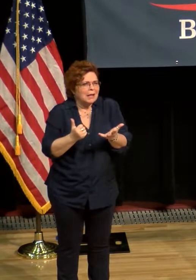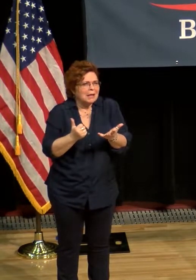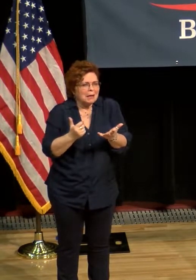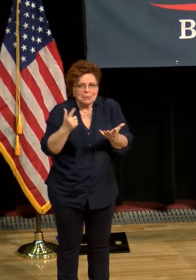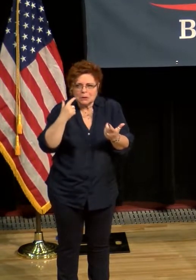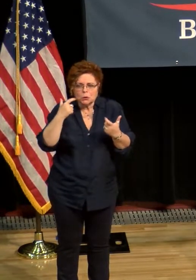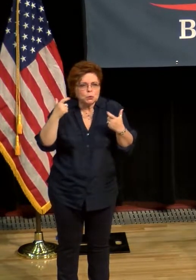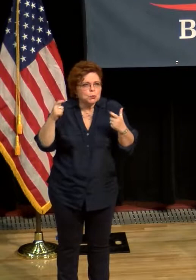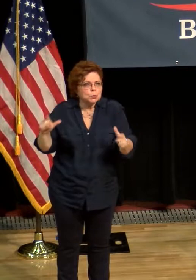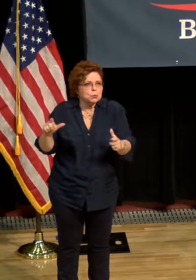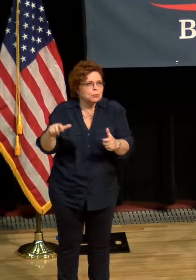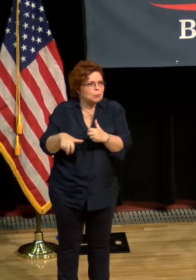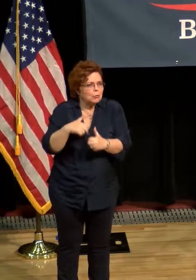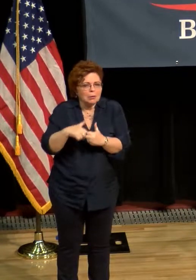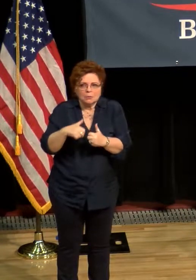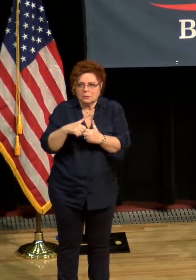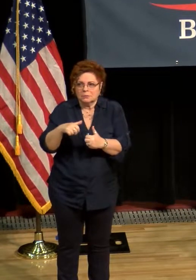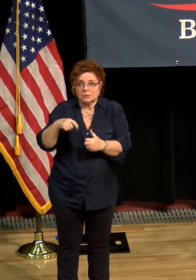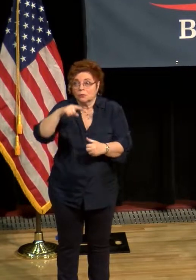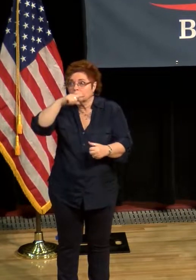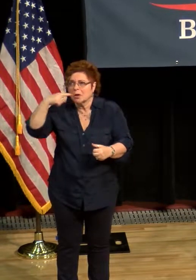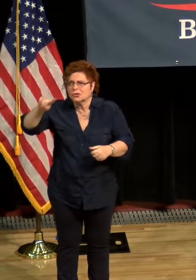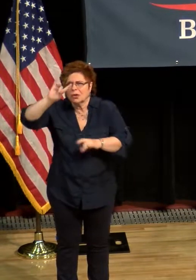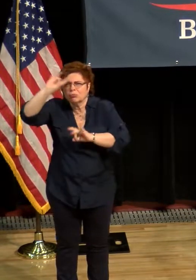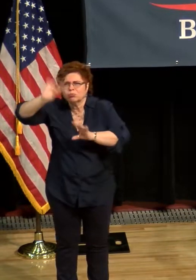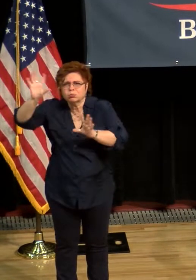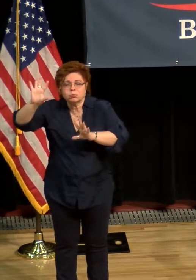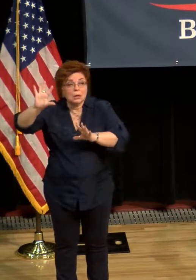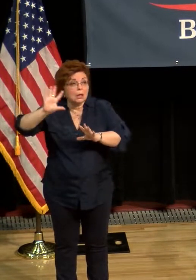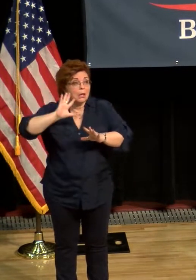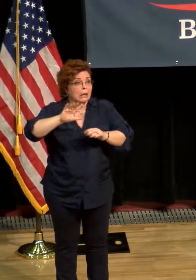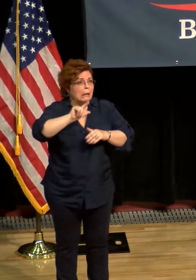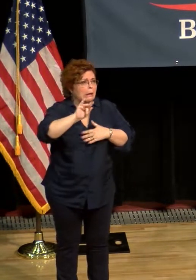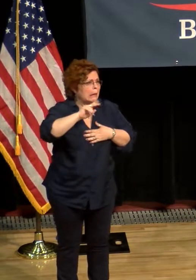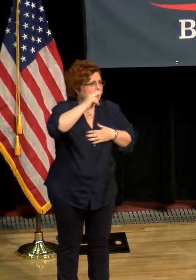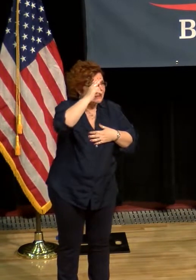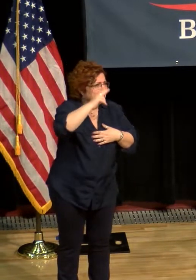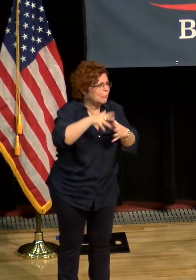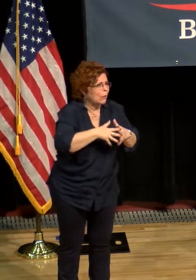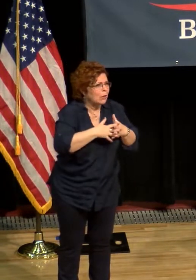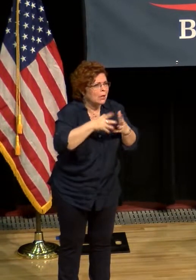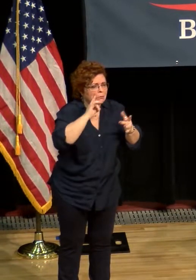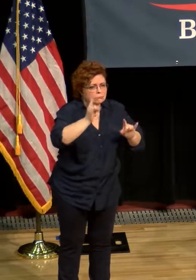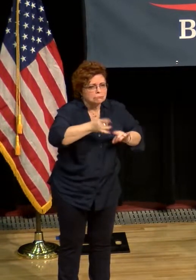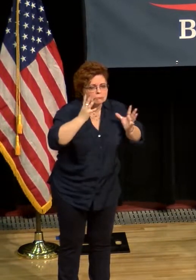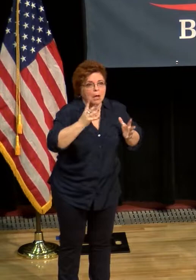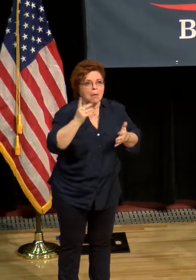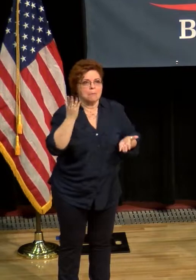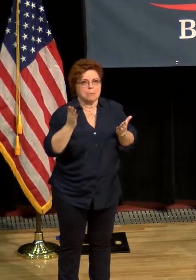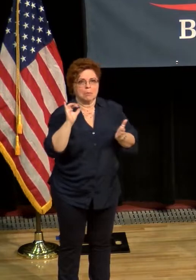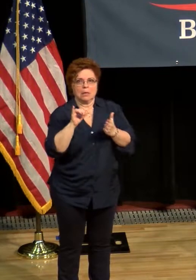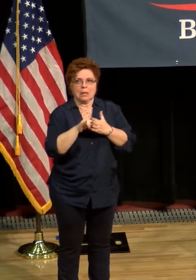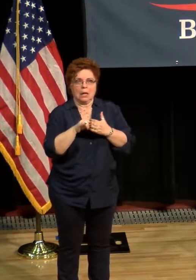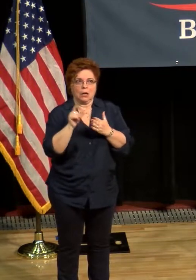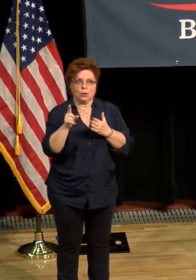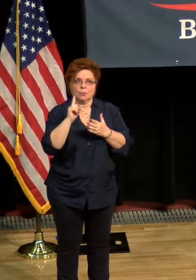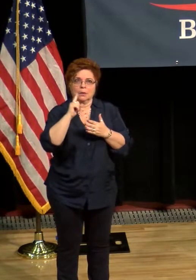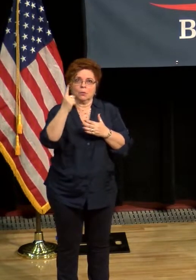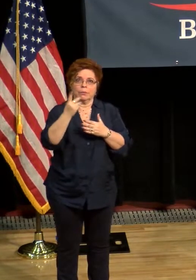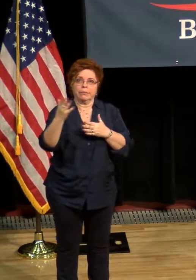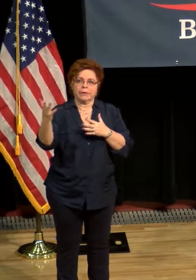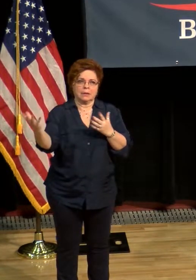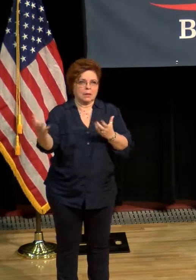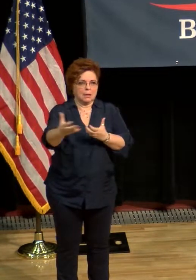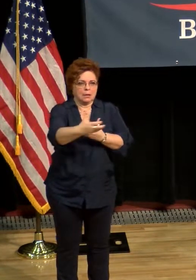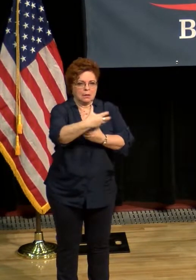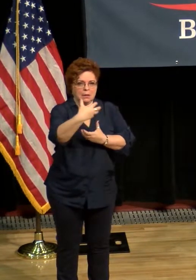problems with pollution, you know, that in Russia and Latin America, my God, what's going on there? Maybe this could be the mechanism by which